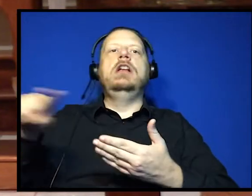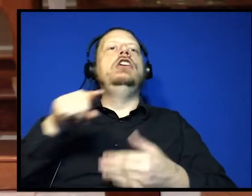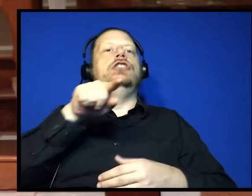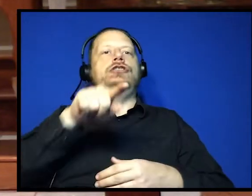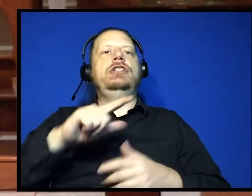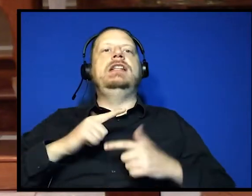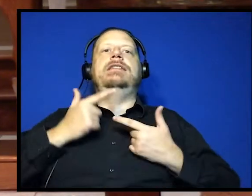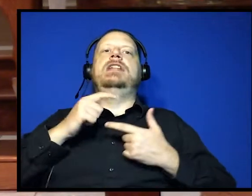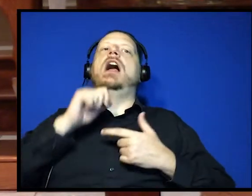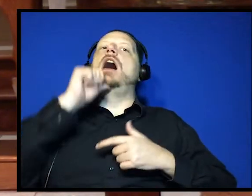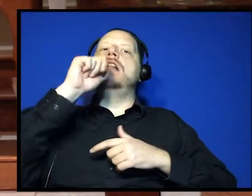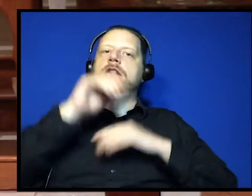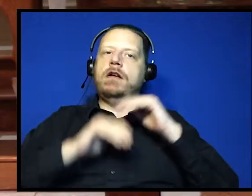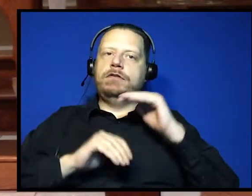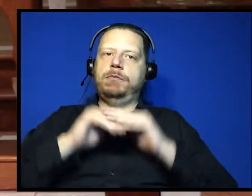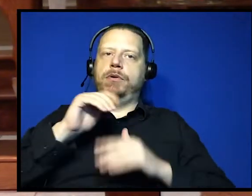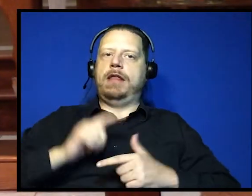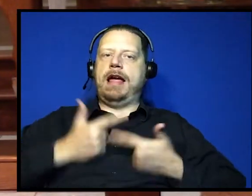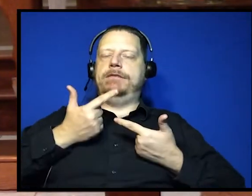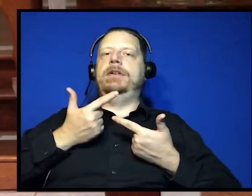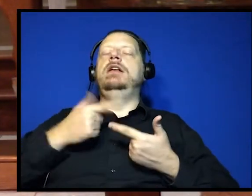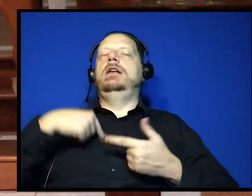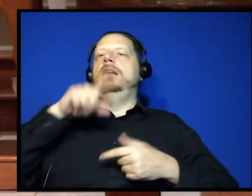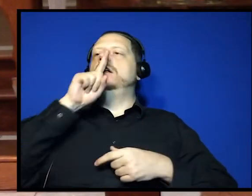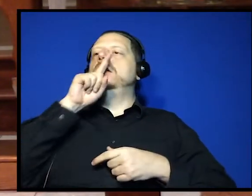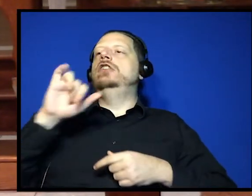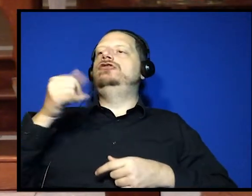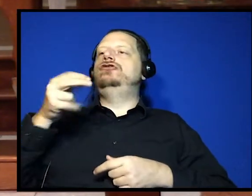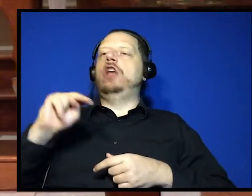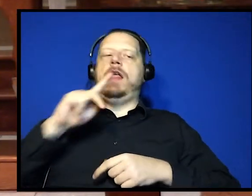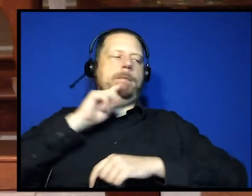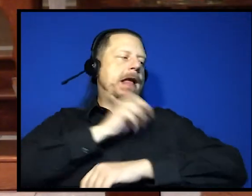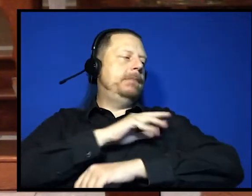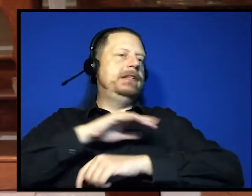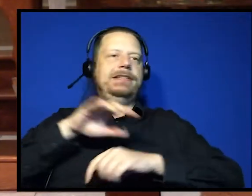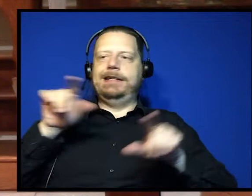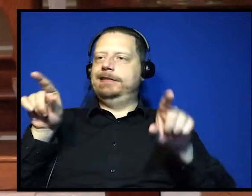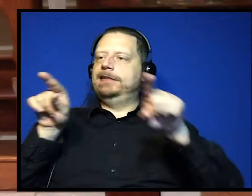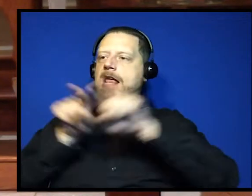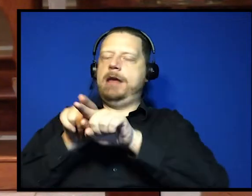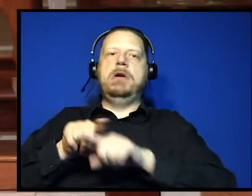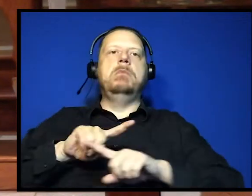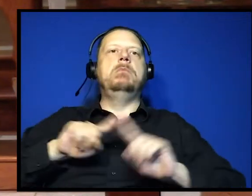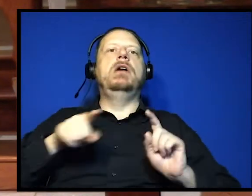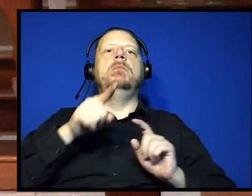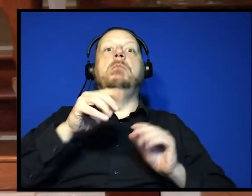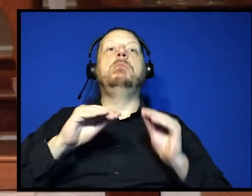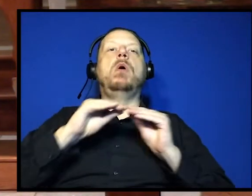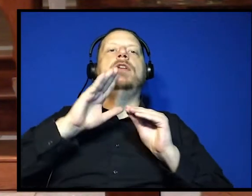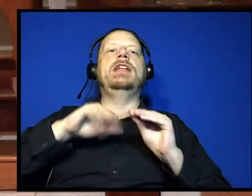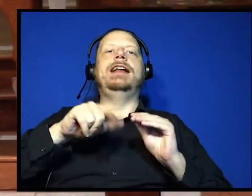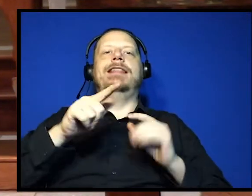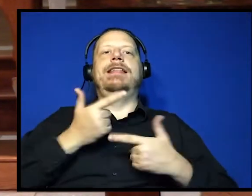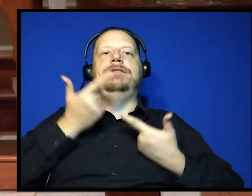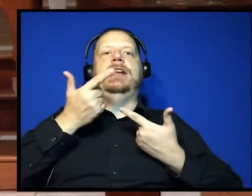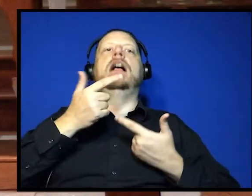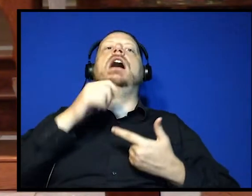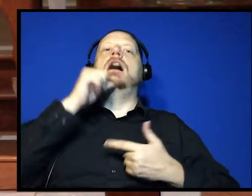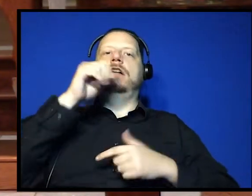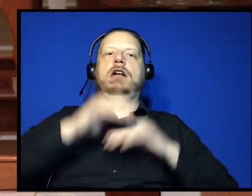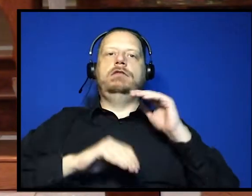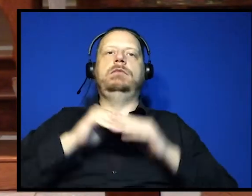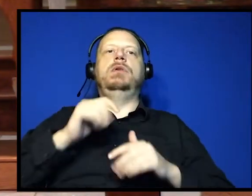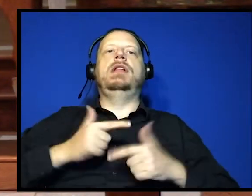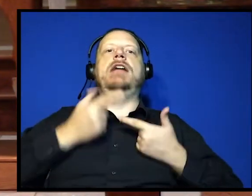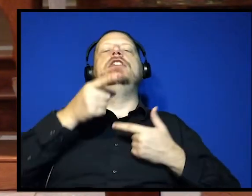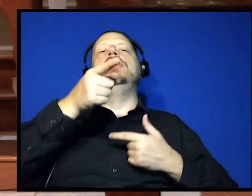life, as I'm sure John the Baptist did. But more than living an uncomfortable life, Dorothy Day had a